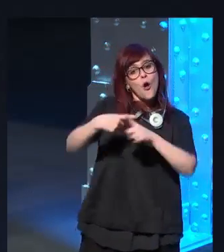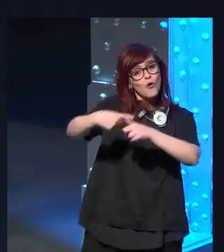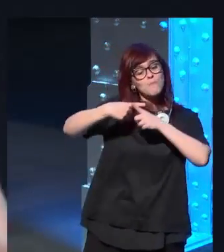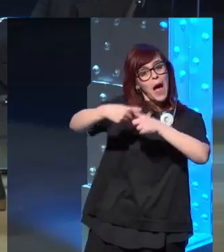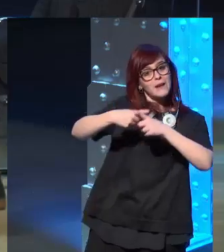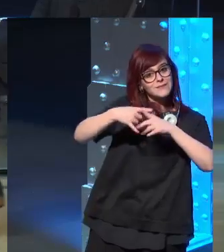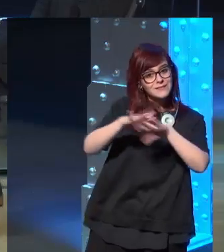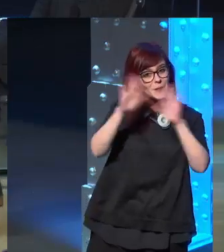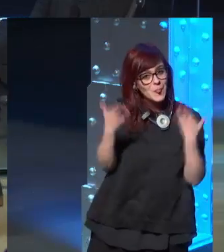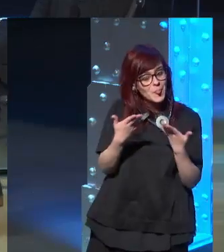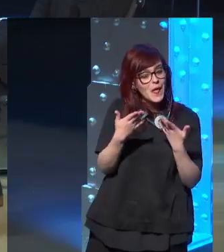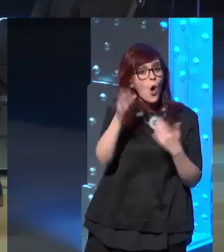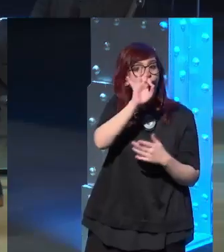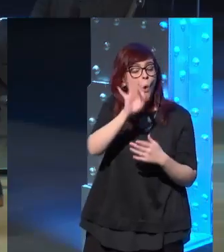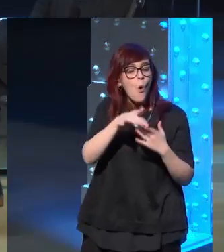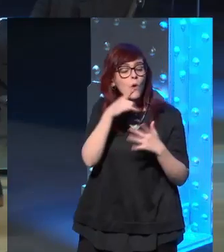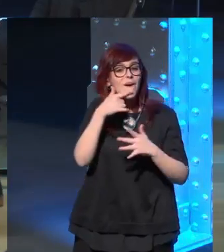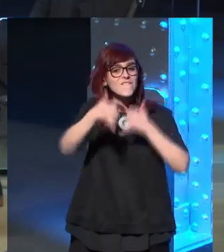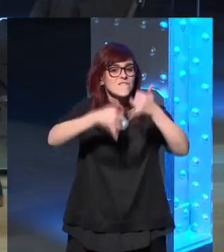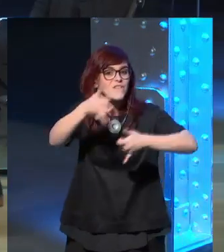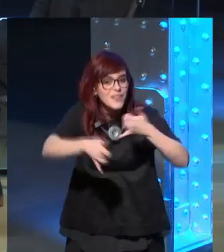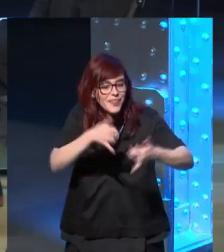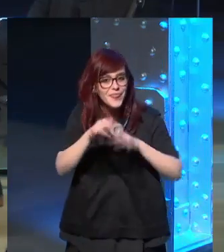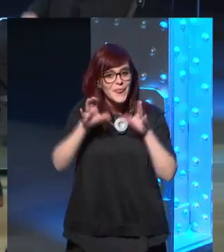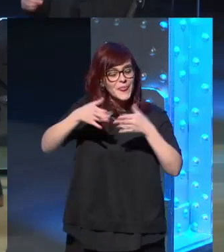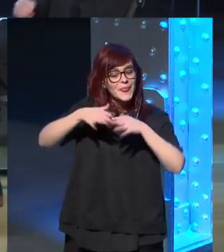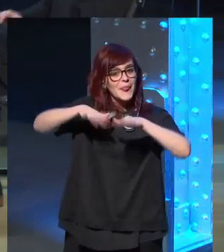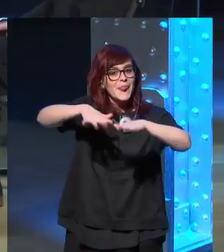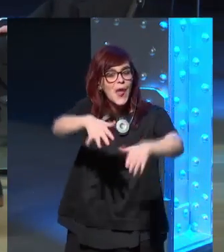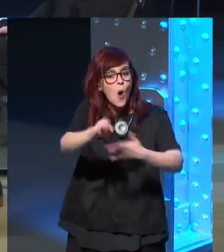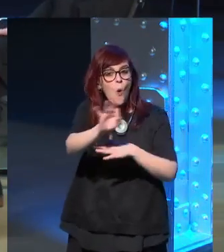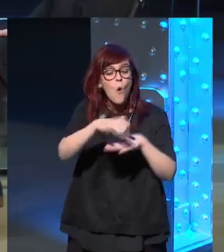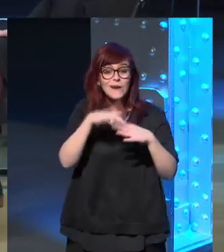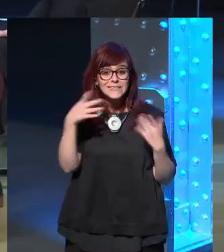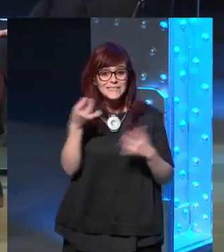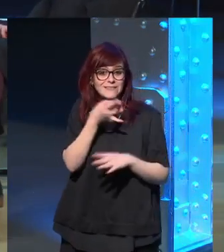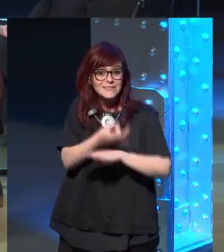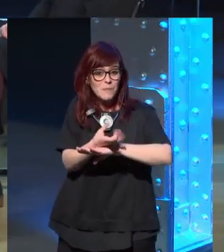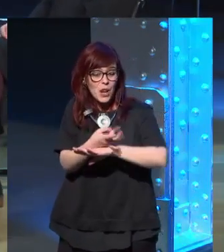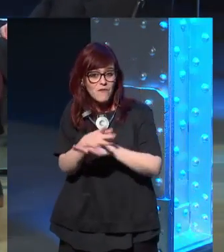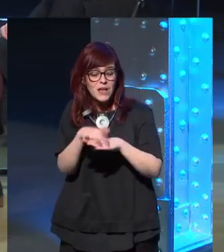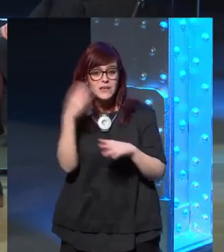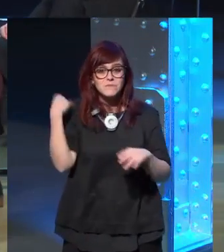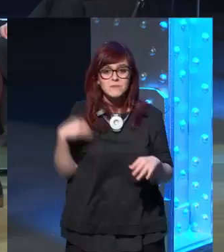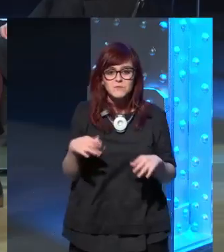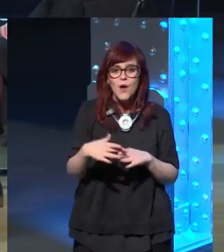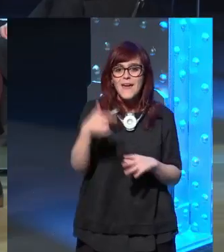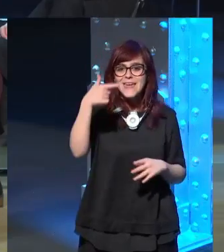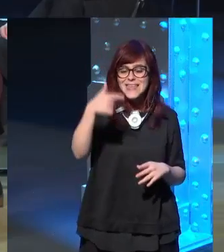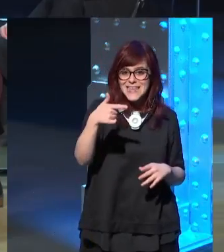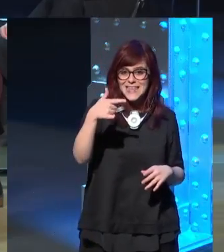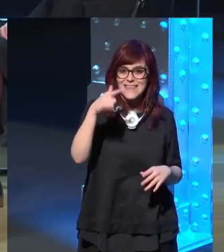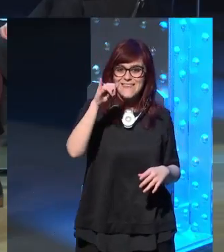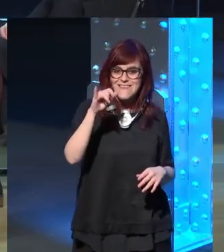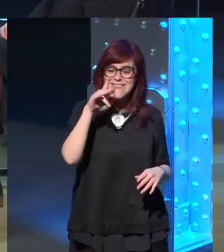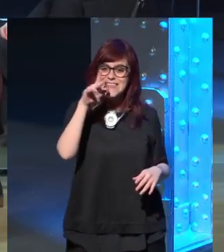community spaces, the way you use bikes in the Nordic countries, the way you share the leisure time with a